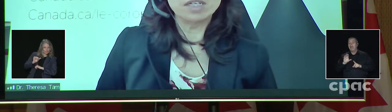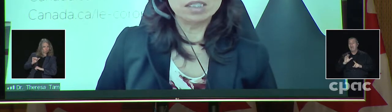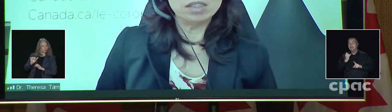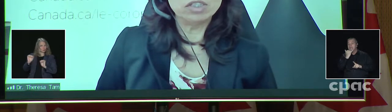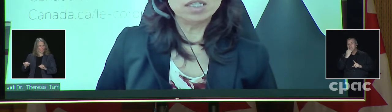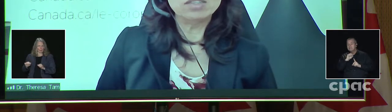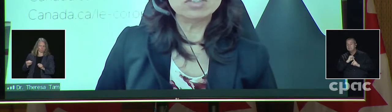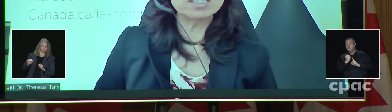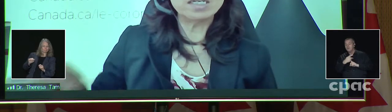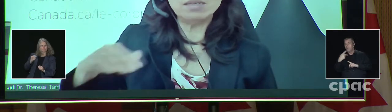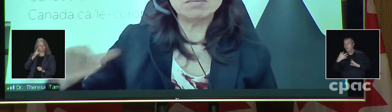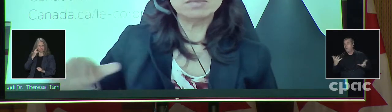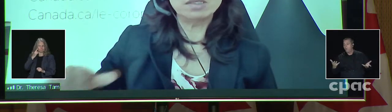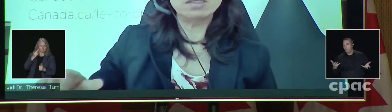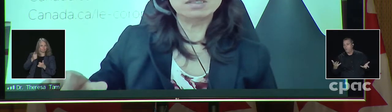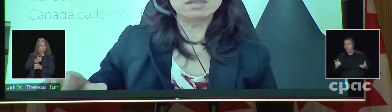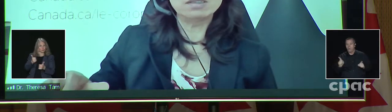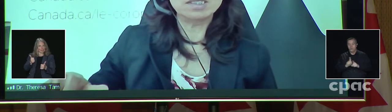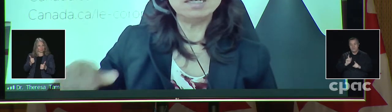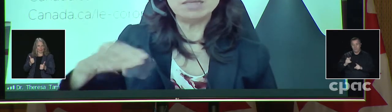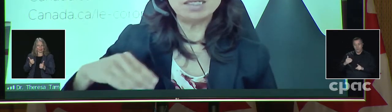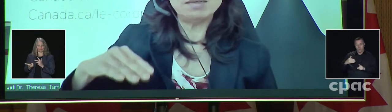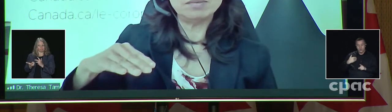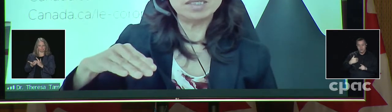our advantage, and just keep the